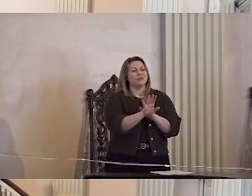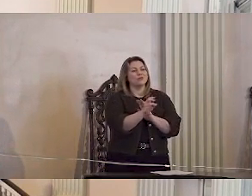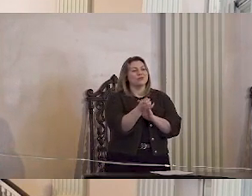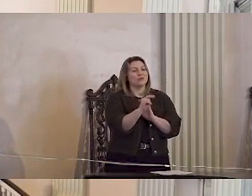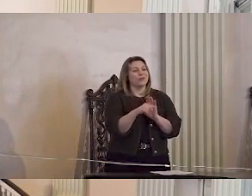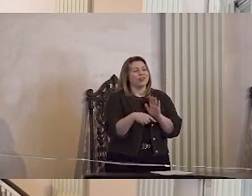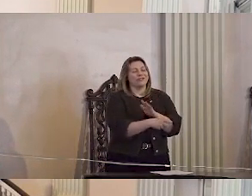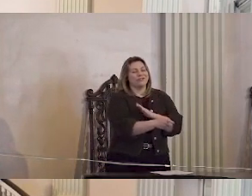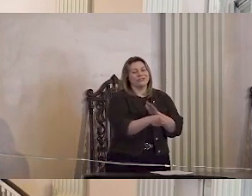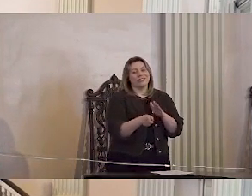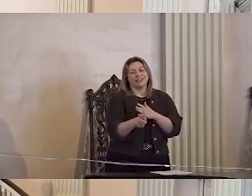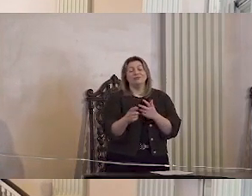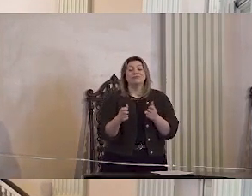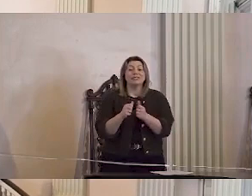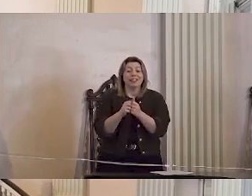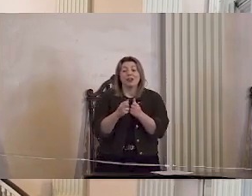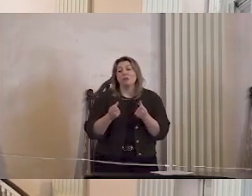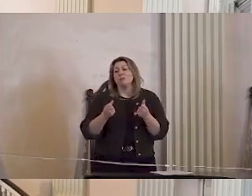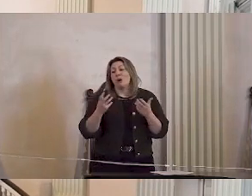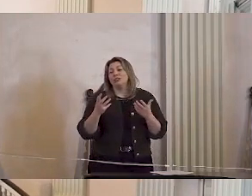together, multi-generationally,